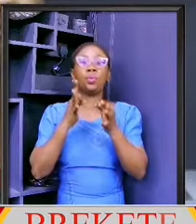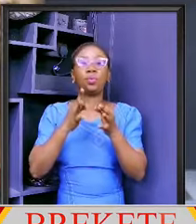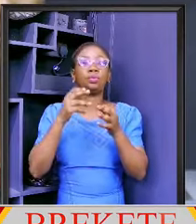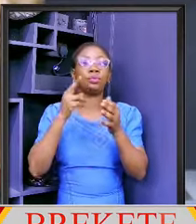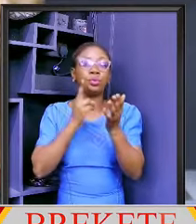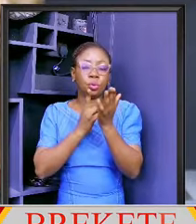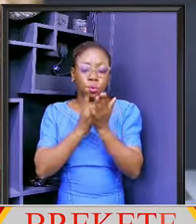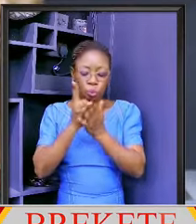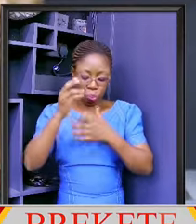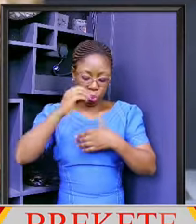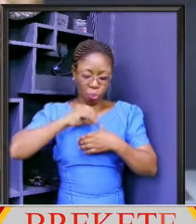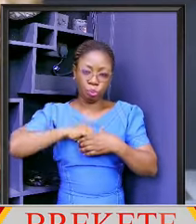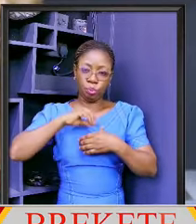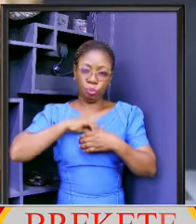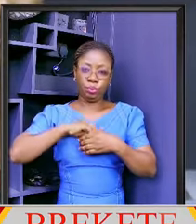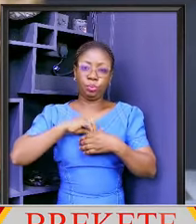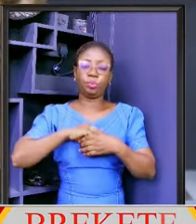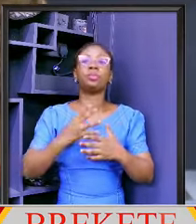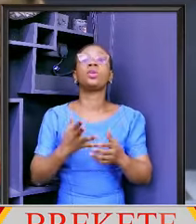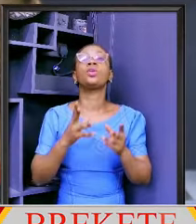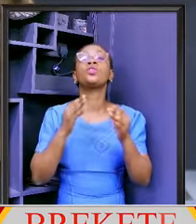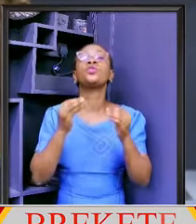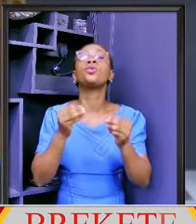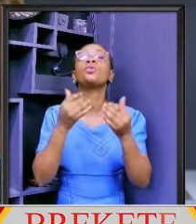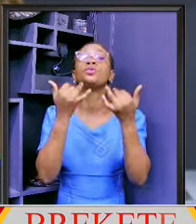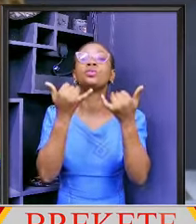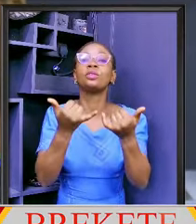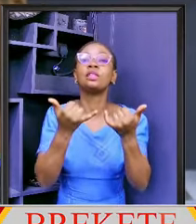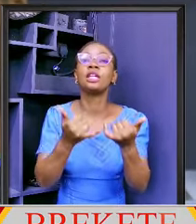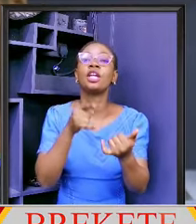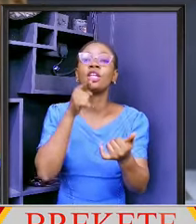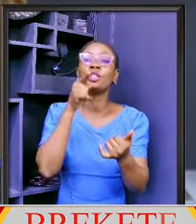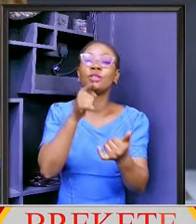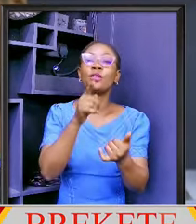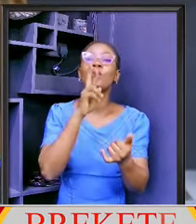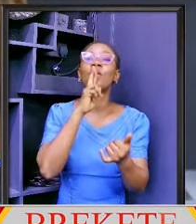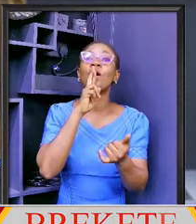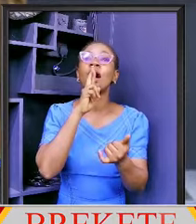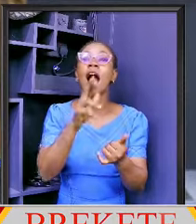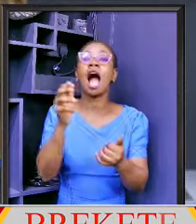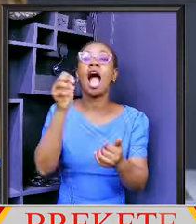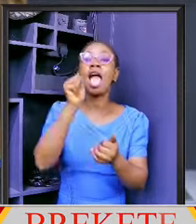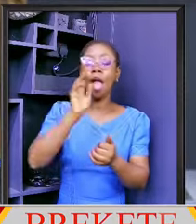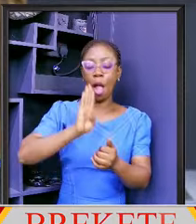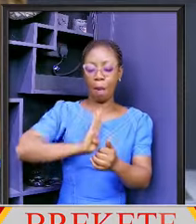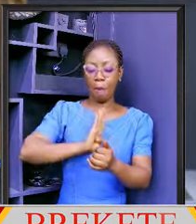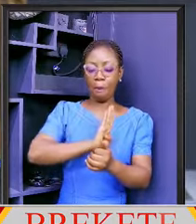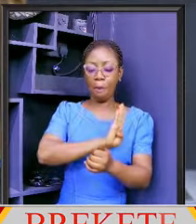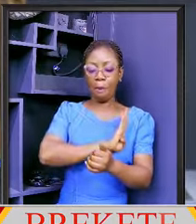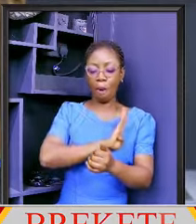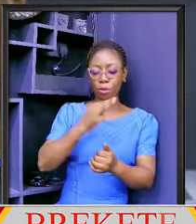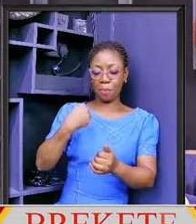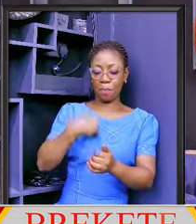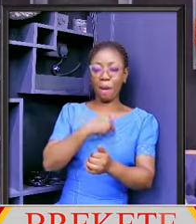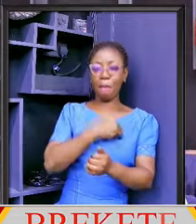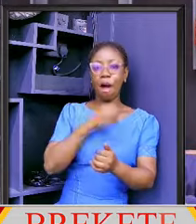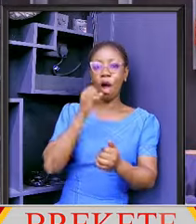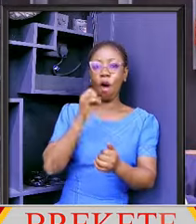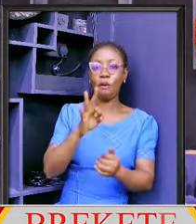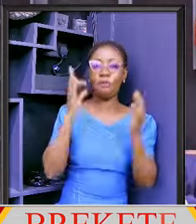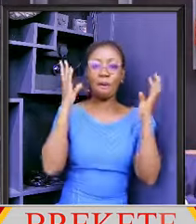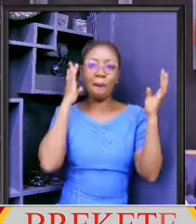are we together? Yes, sir. So today, you are a board member of